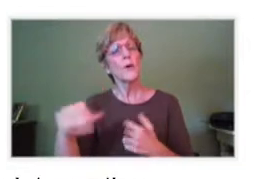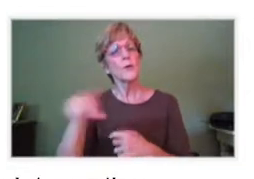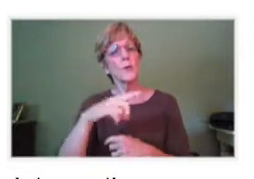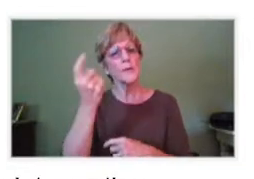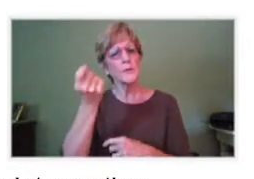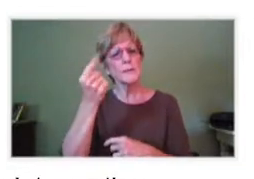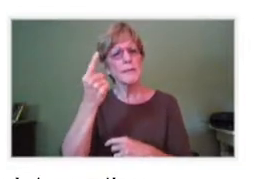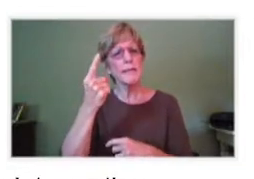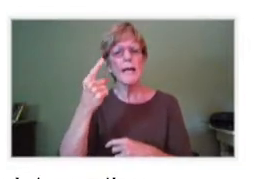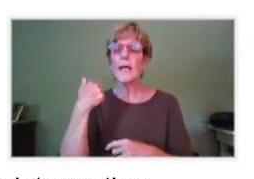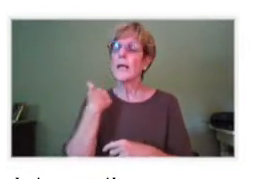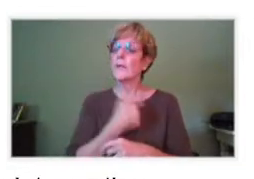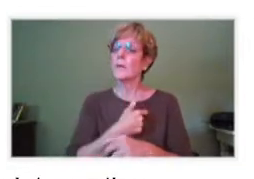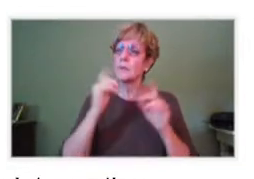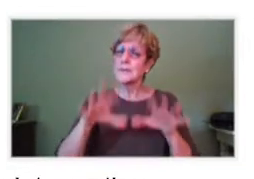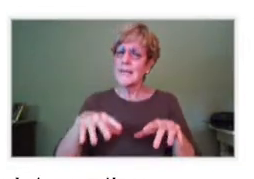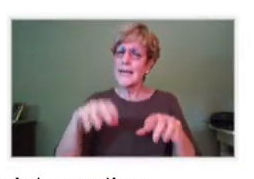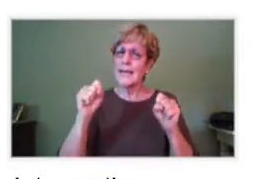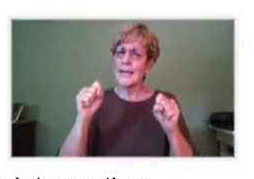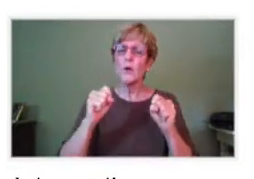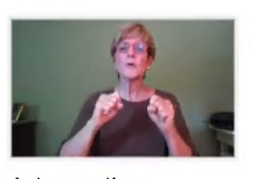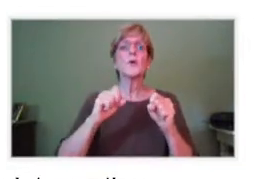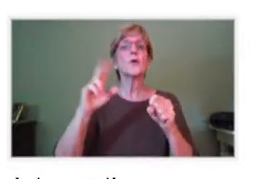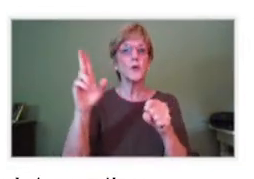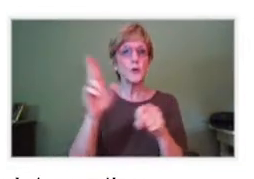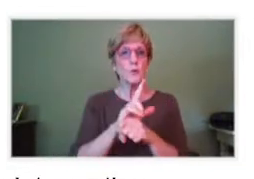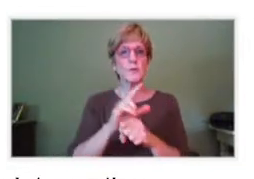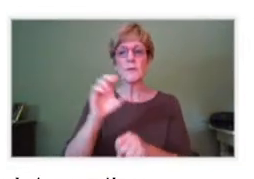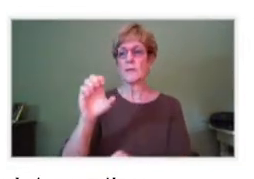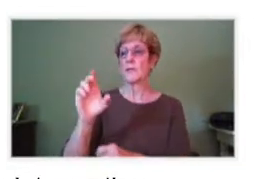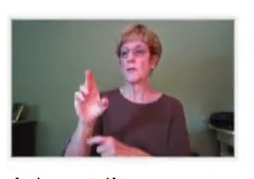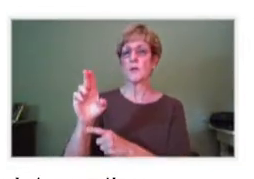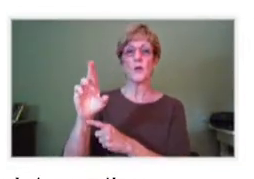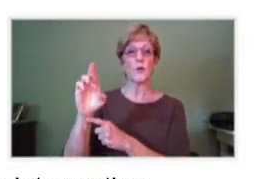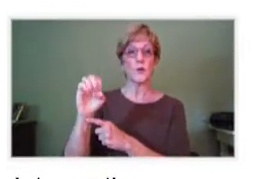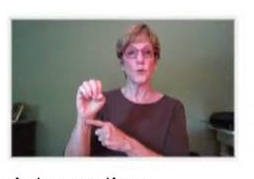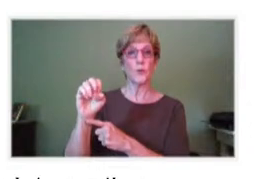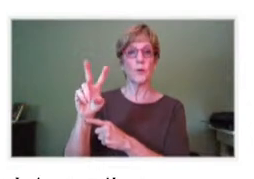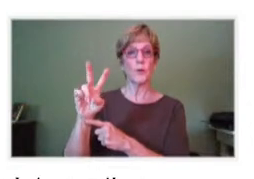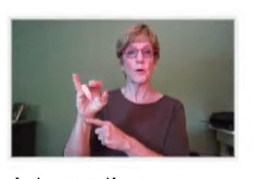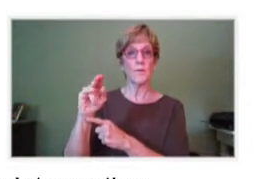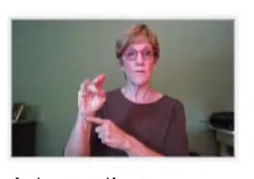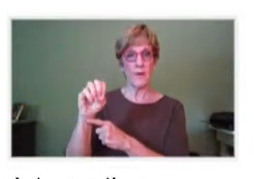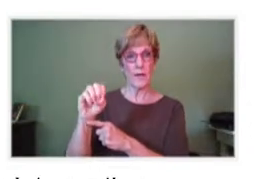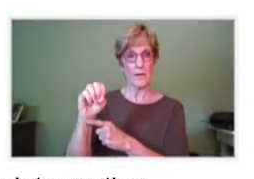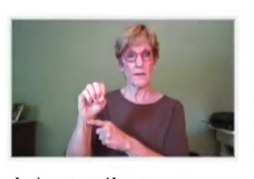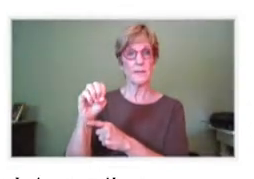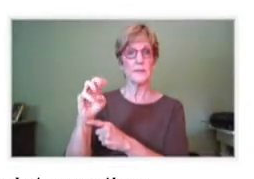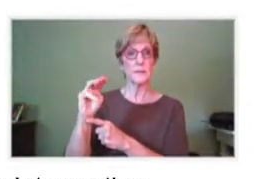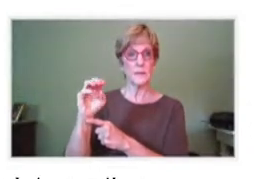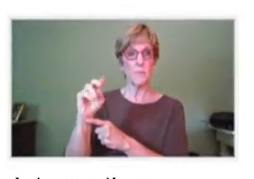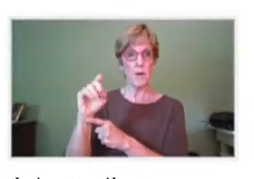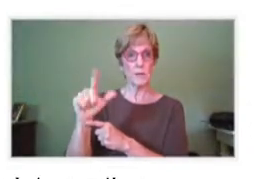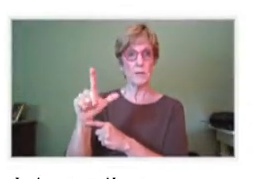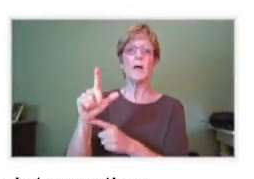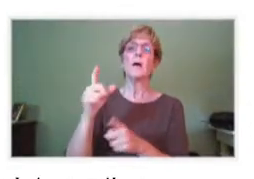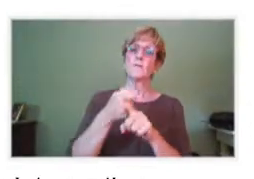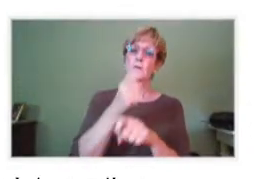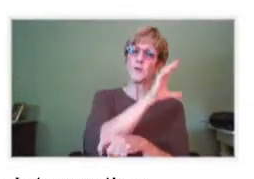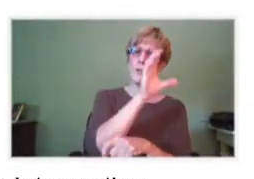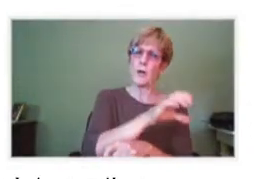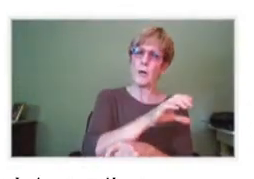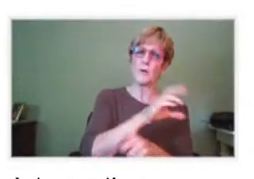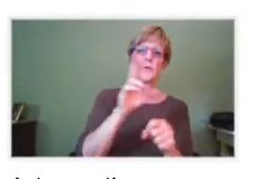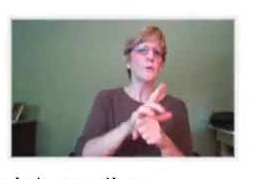are undertaking the utilization of the Cure Violence model, an evidence-based model that comes out of Chicago that has been utilized in